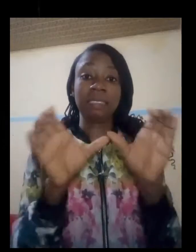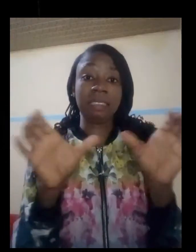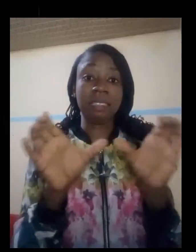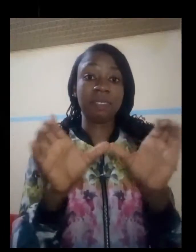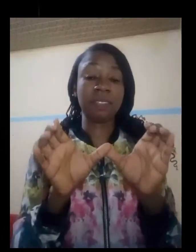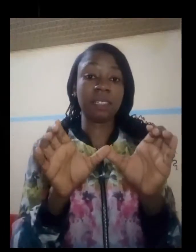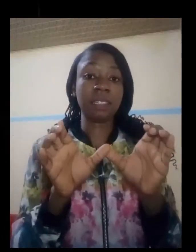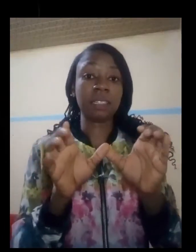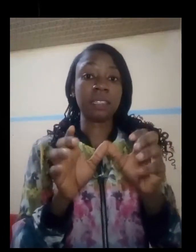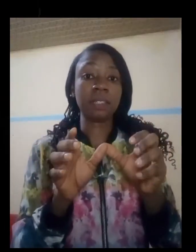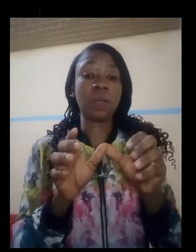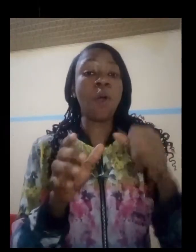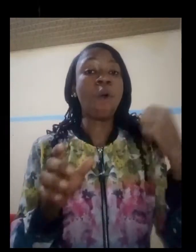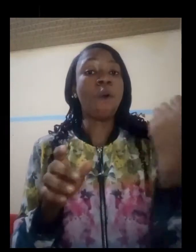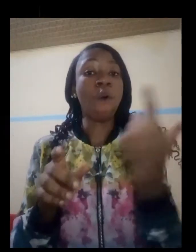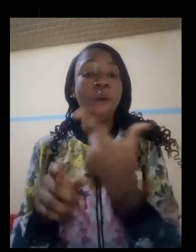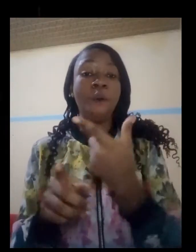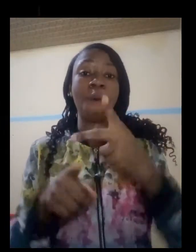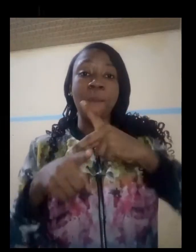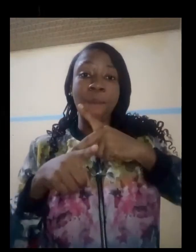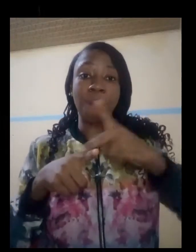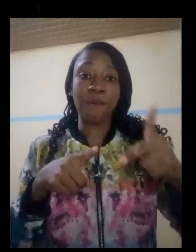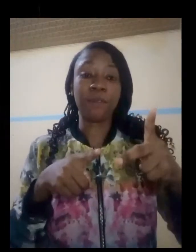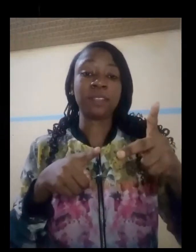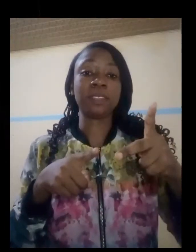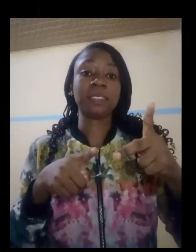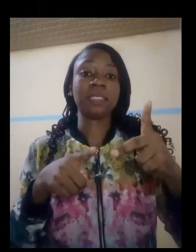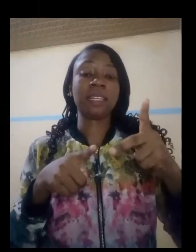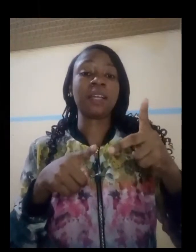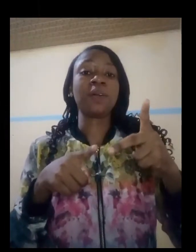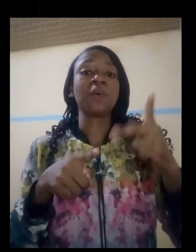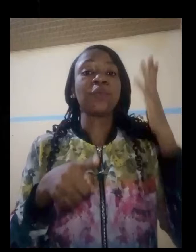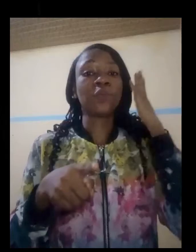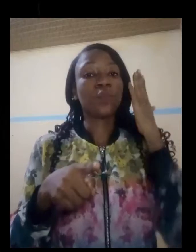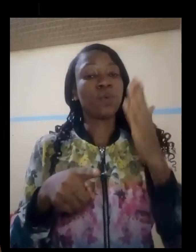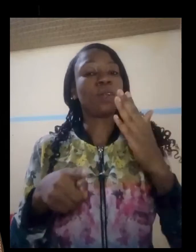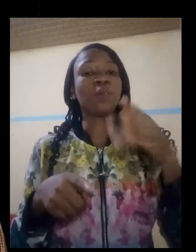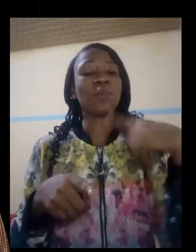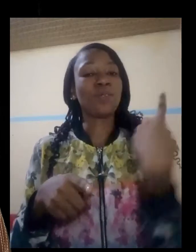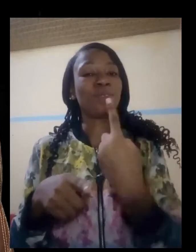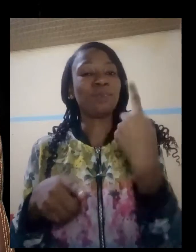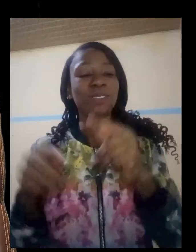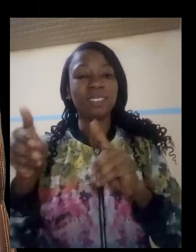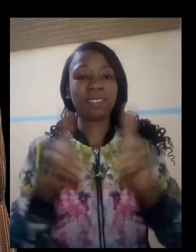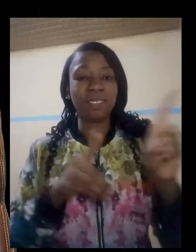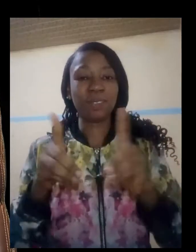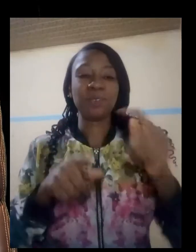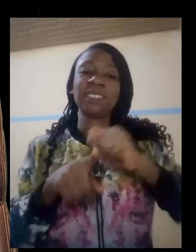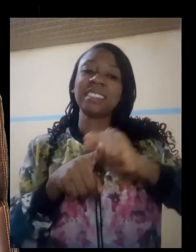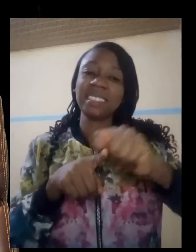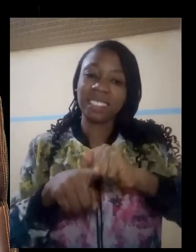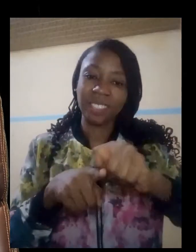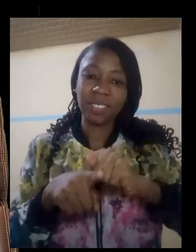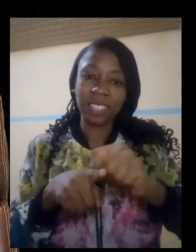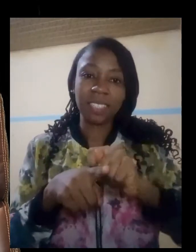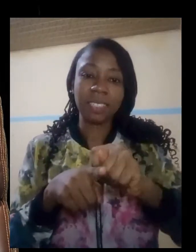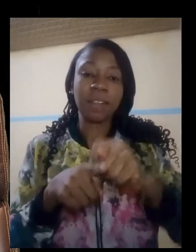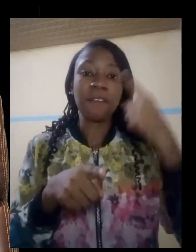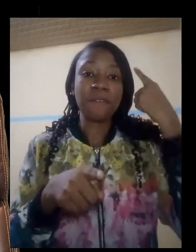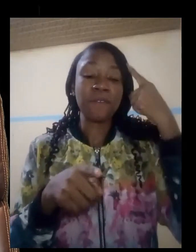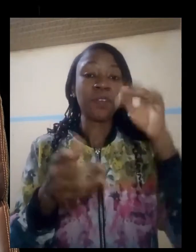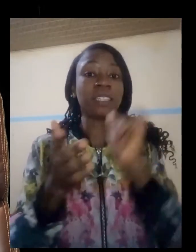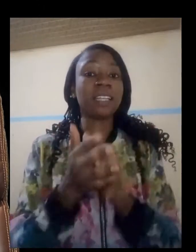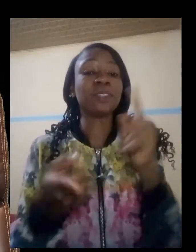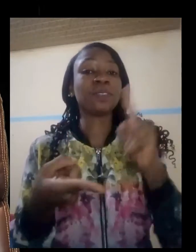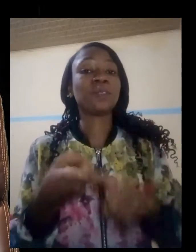through a professional training, and the professional training for sign language interpreters incorporates the linguistics